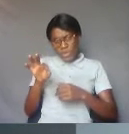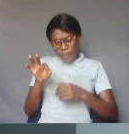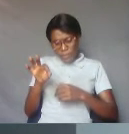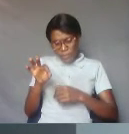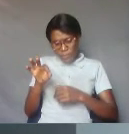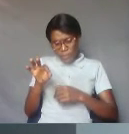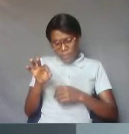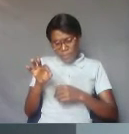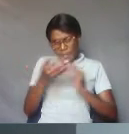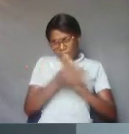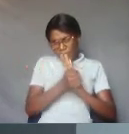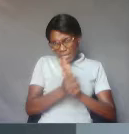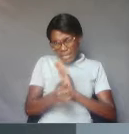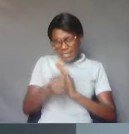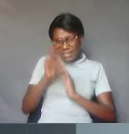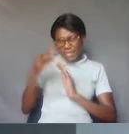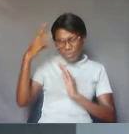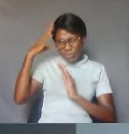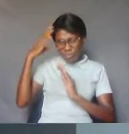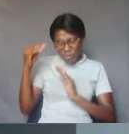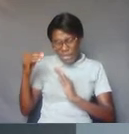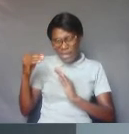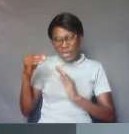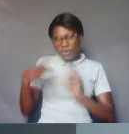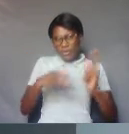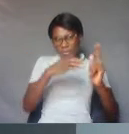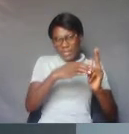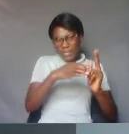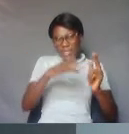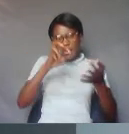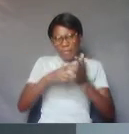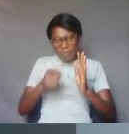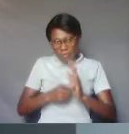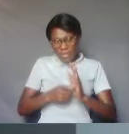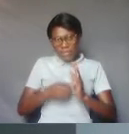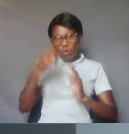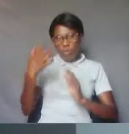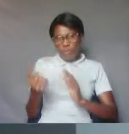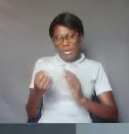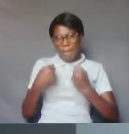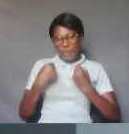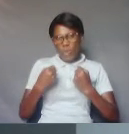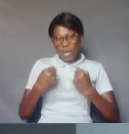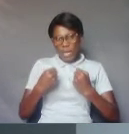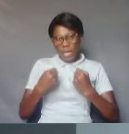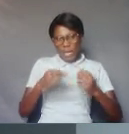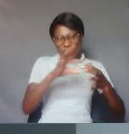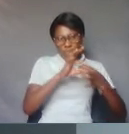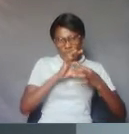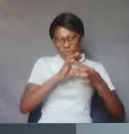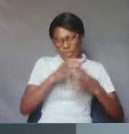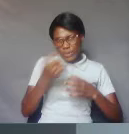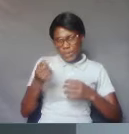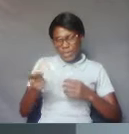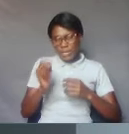and experience, she said that this can empower and collaborate with individuals and groups of